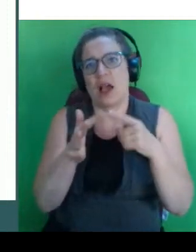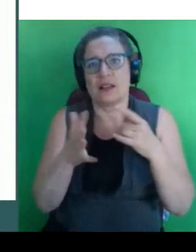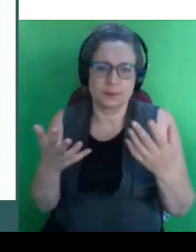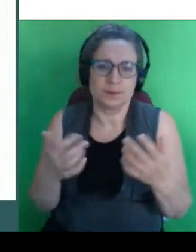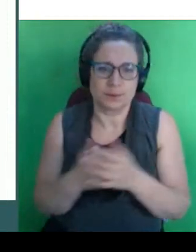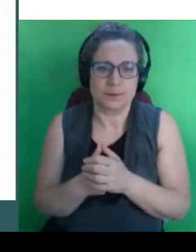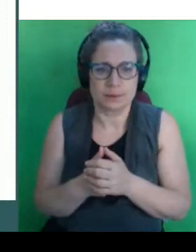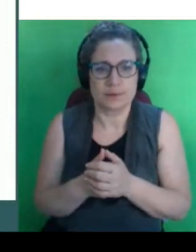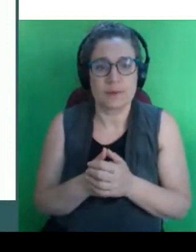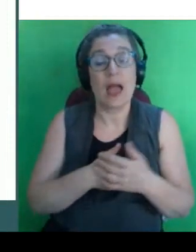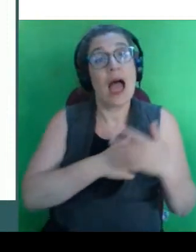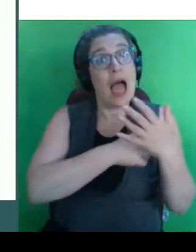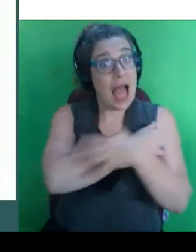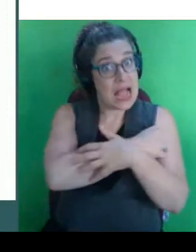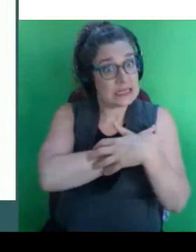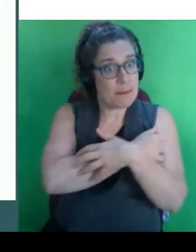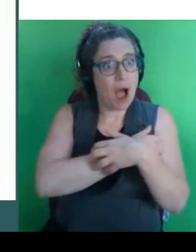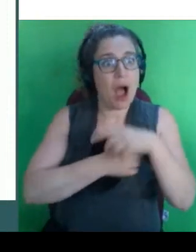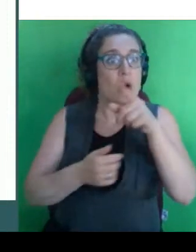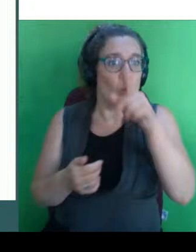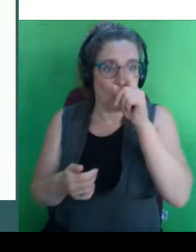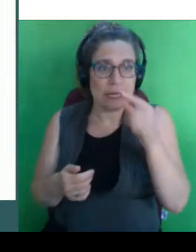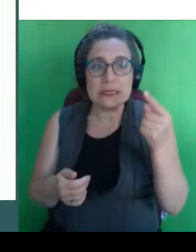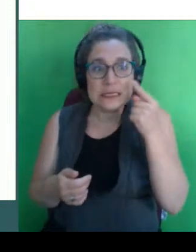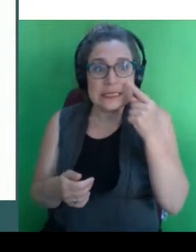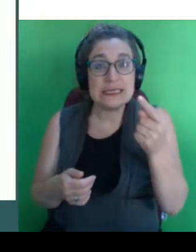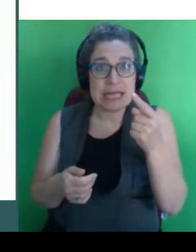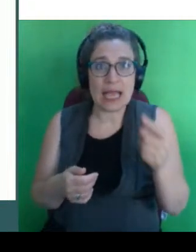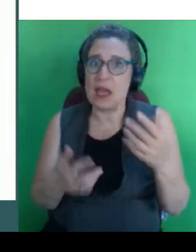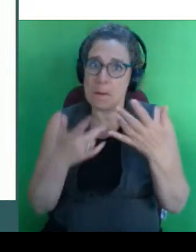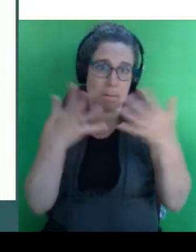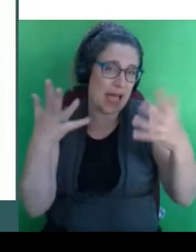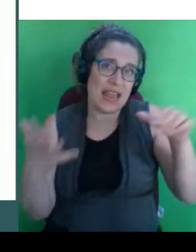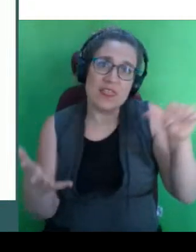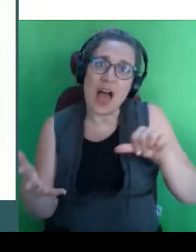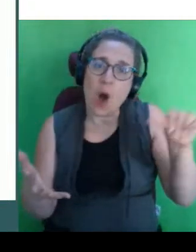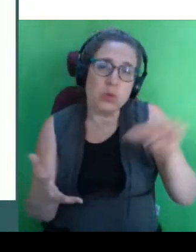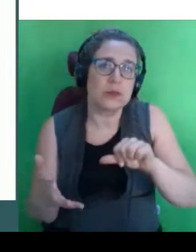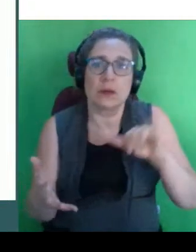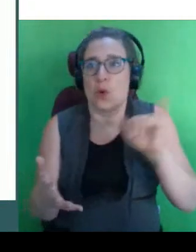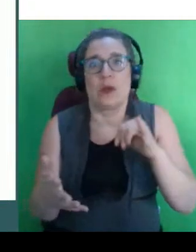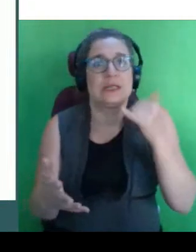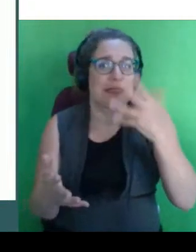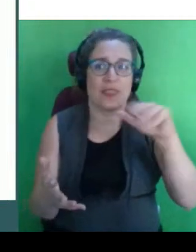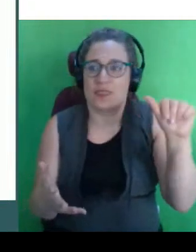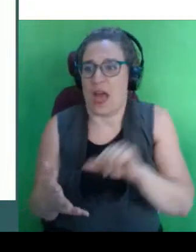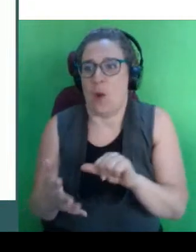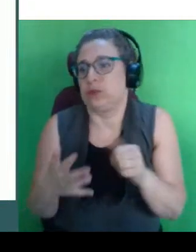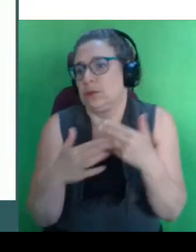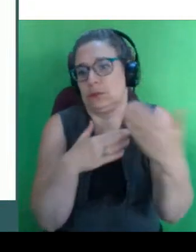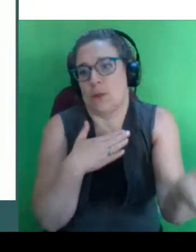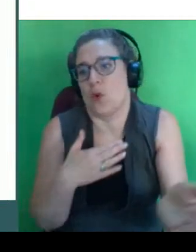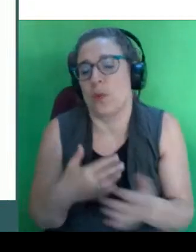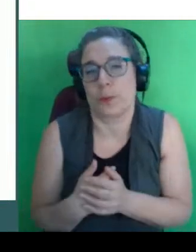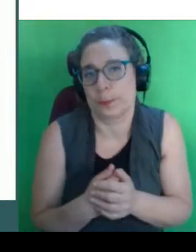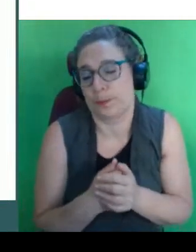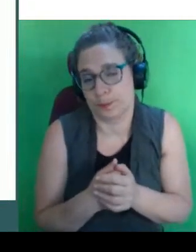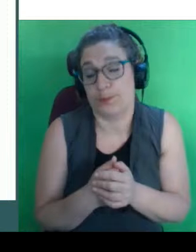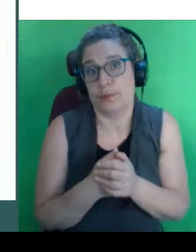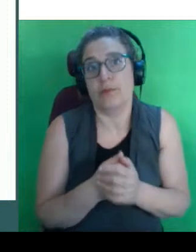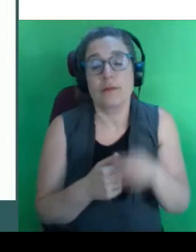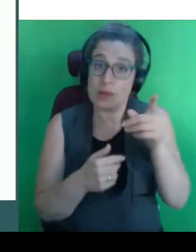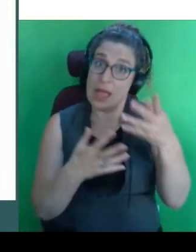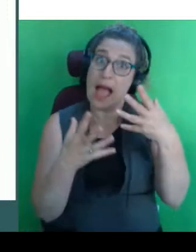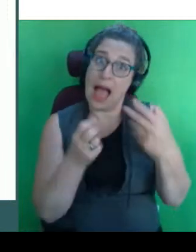of many thousands, sometimes 10,000 plus, and they have eczema. It